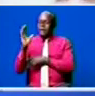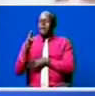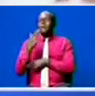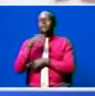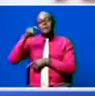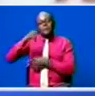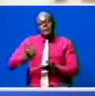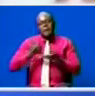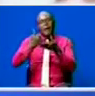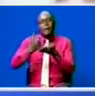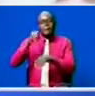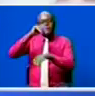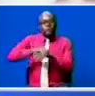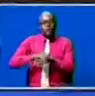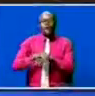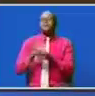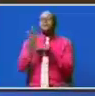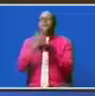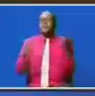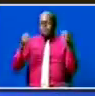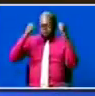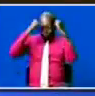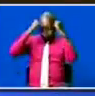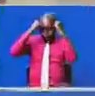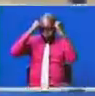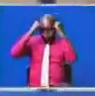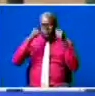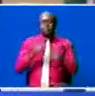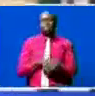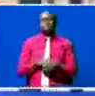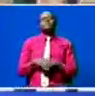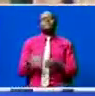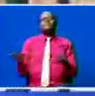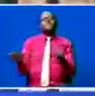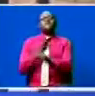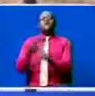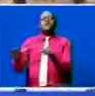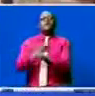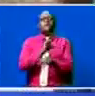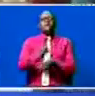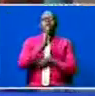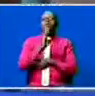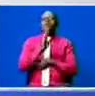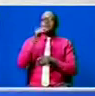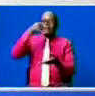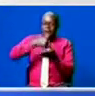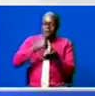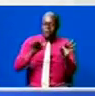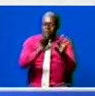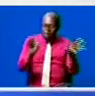tumsaidie ili tupate hata mahali ya kusoma. The corridors are choking and the floor flooding even playgrounds.